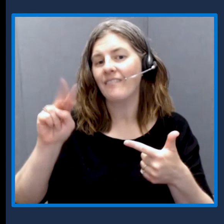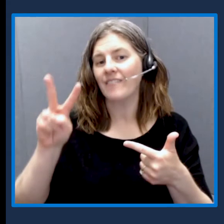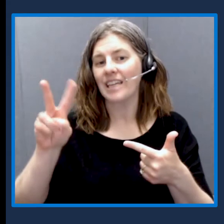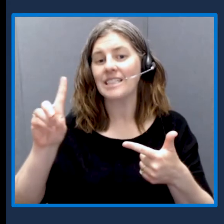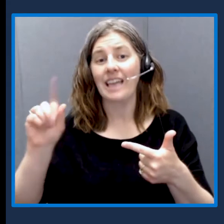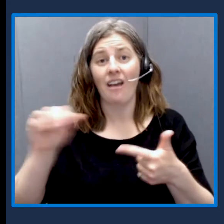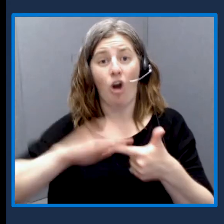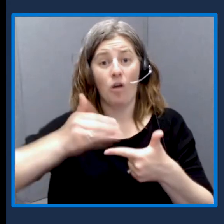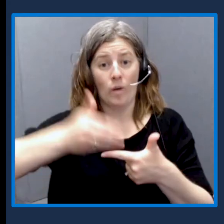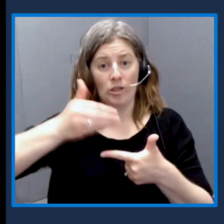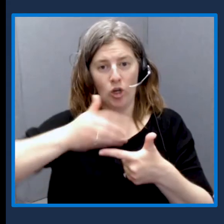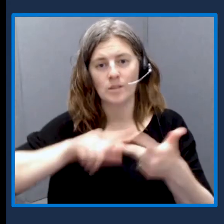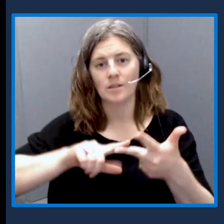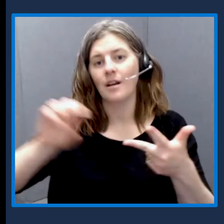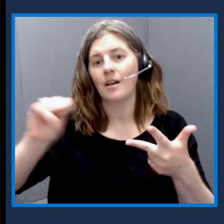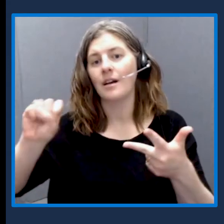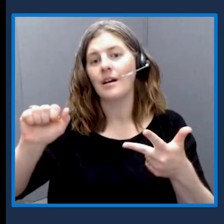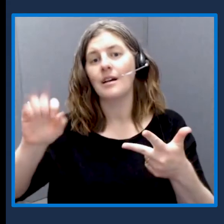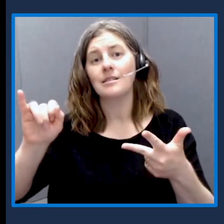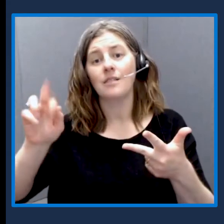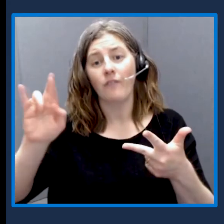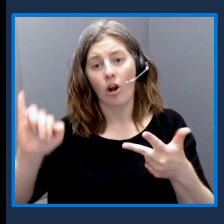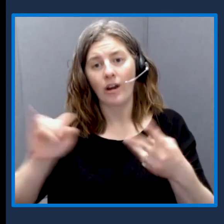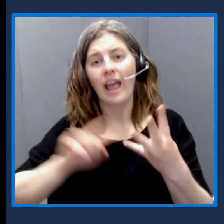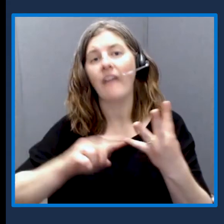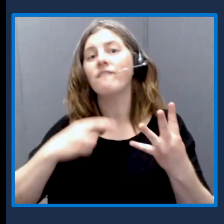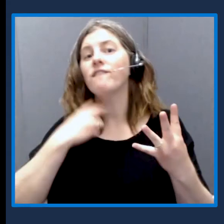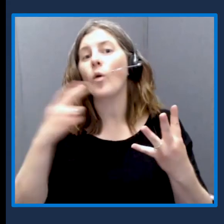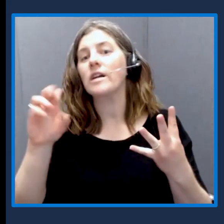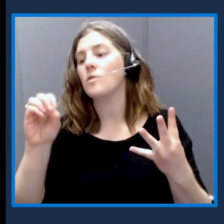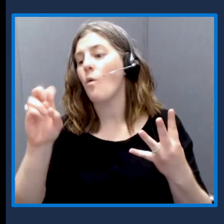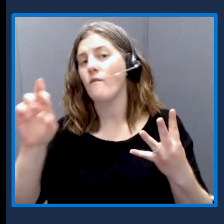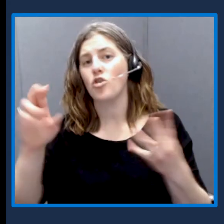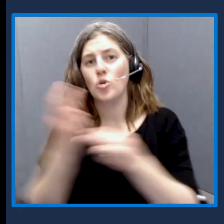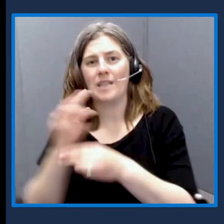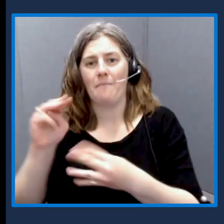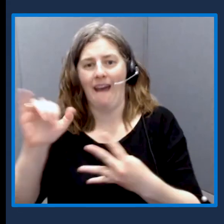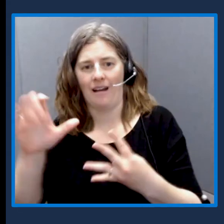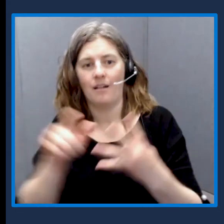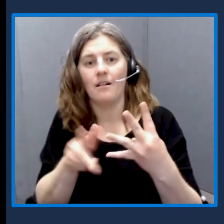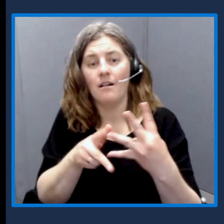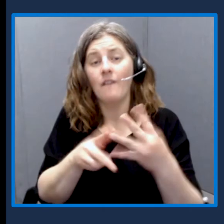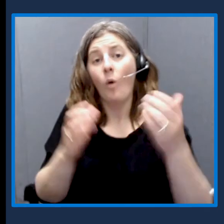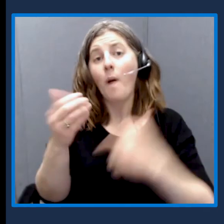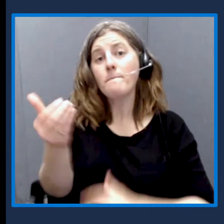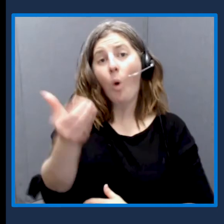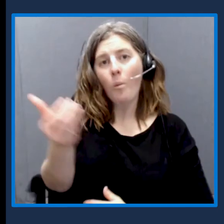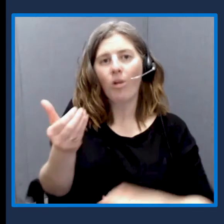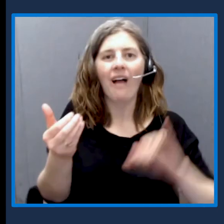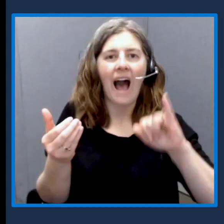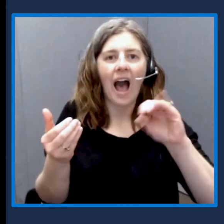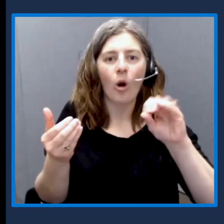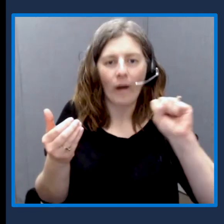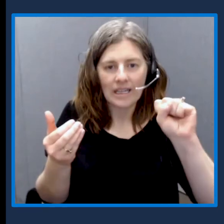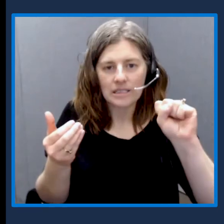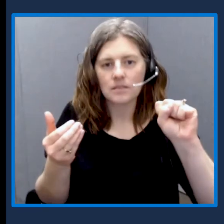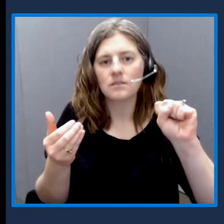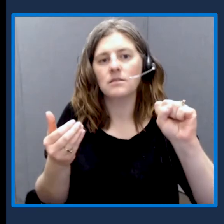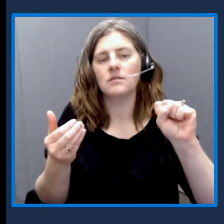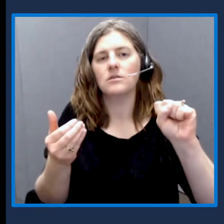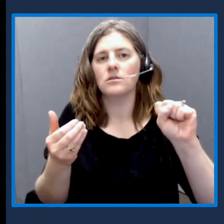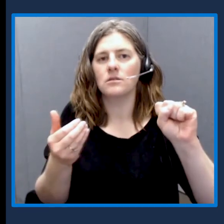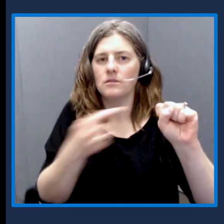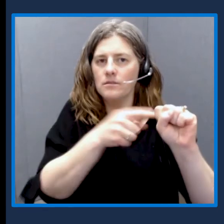and Safari and VoiceOver on Mac. For mobile, those would be iOS